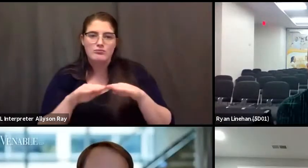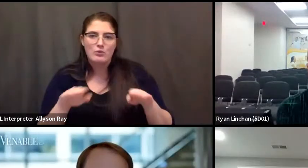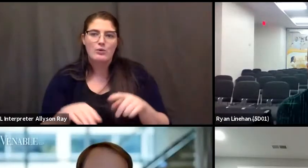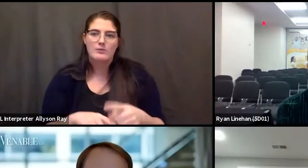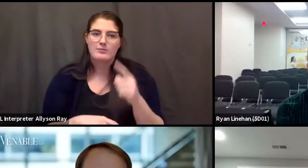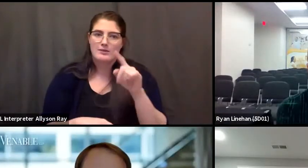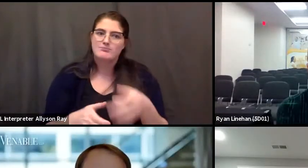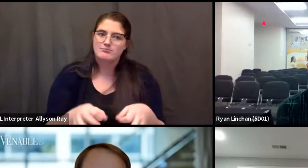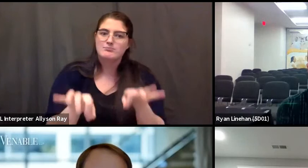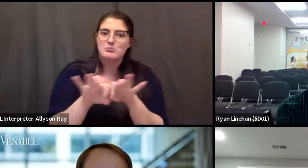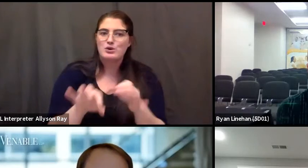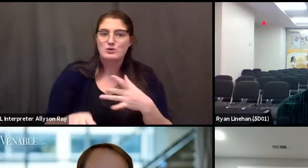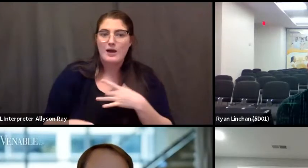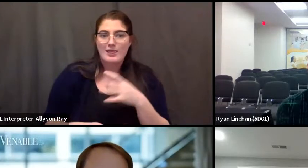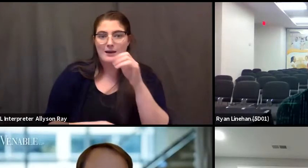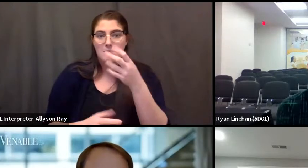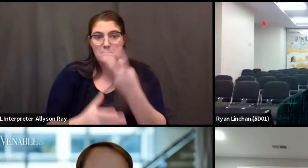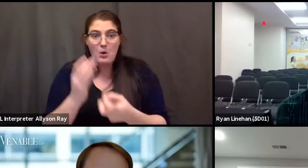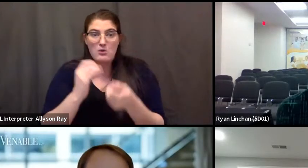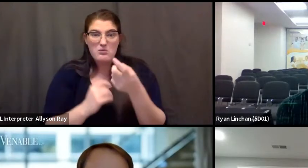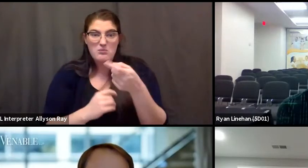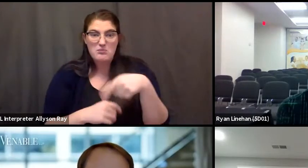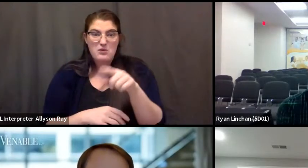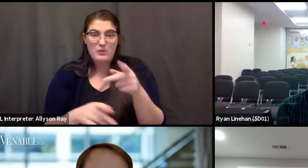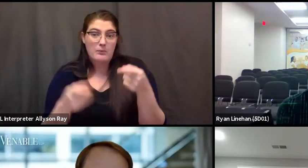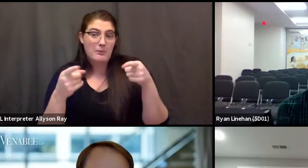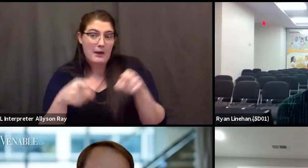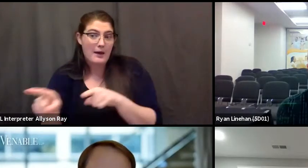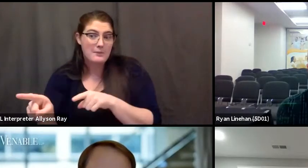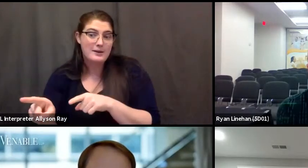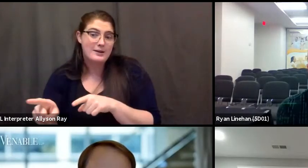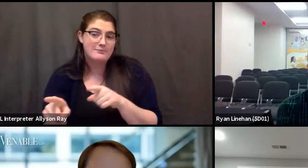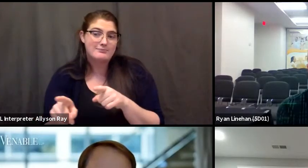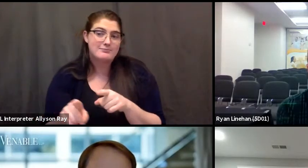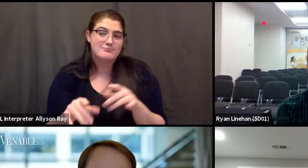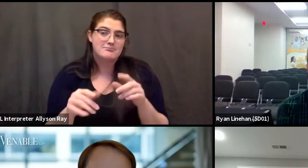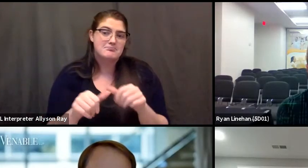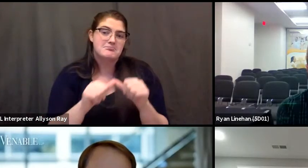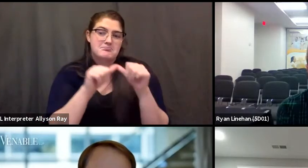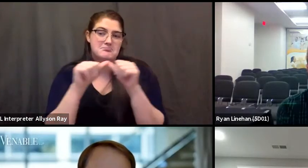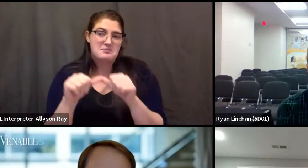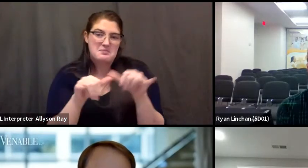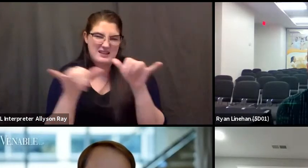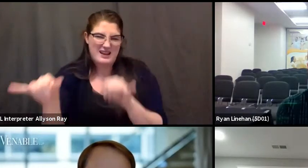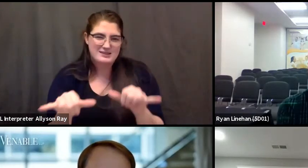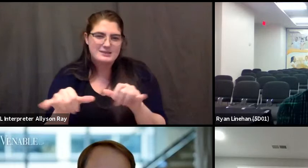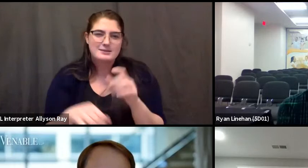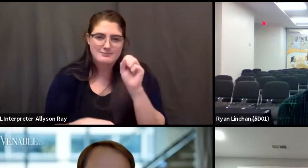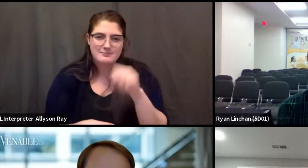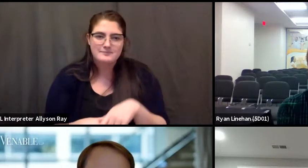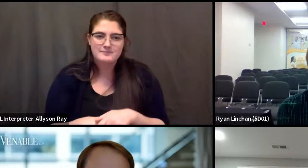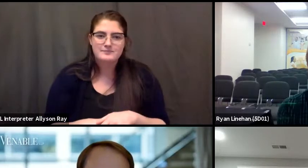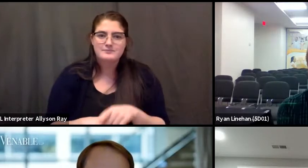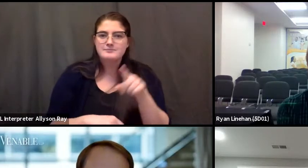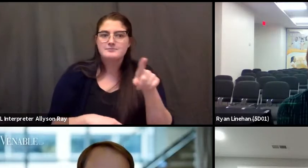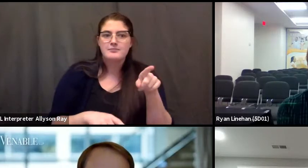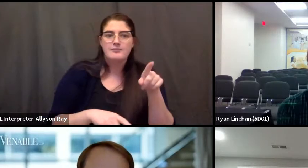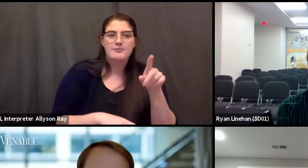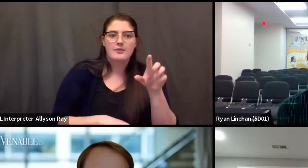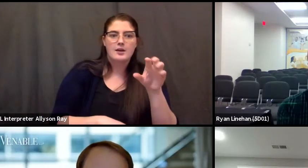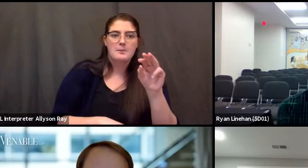So I like both of those happening as well, kind of maintaining the facade. Yeah, I also like